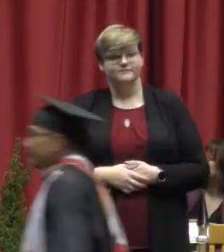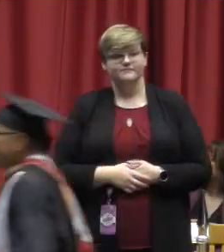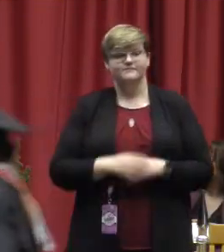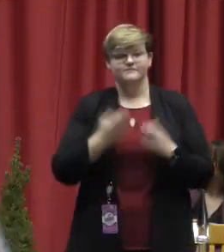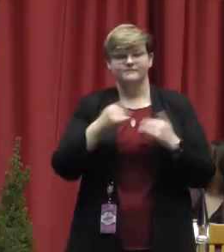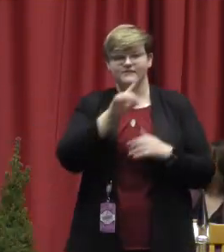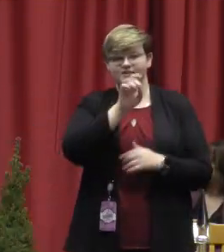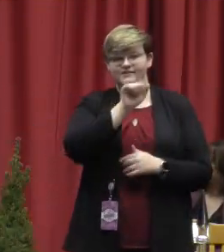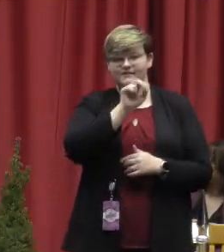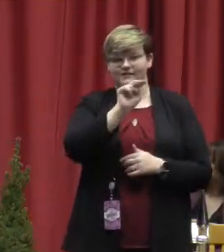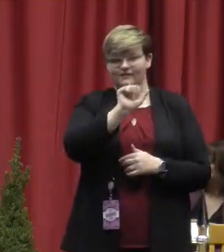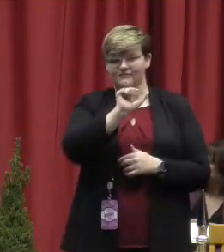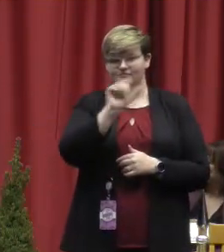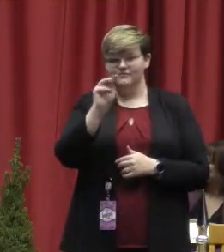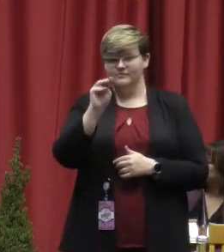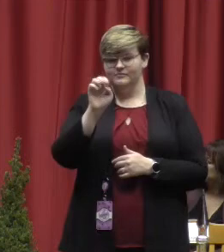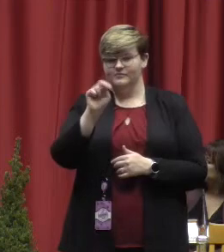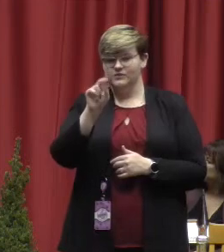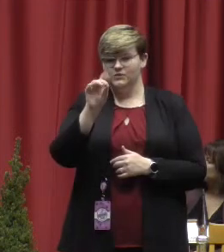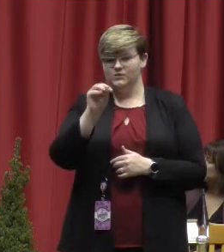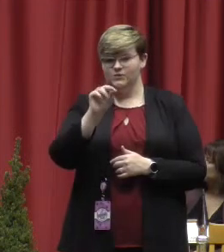Deanna Mendoza.